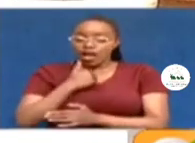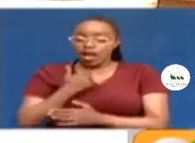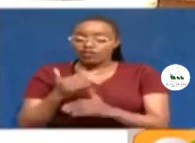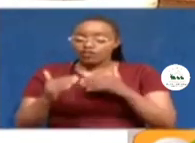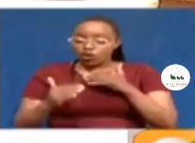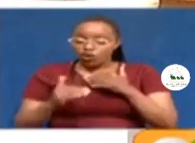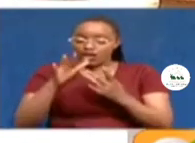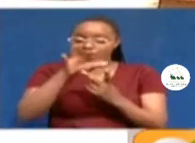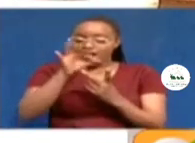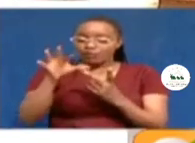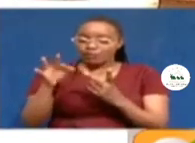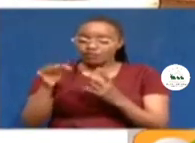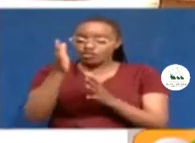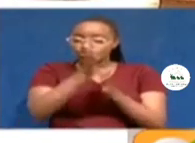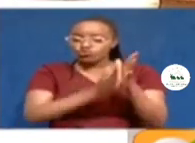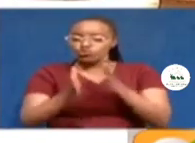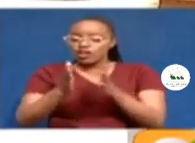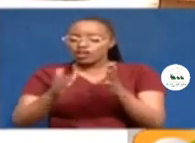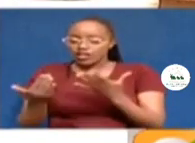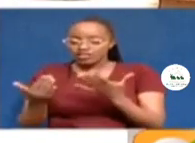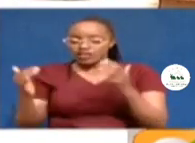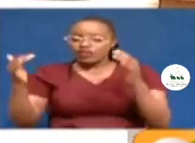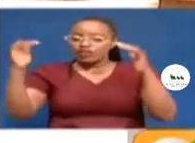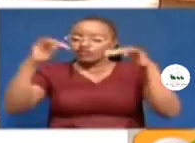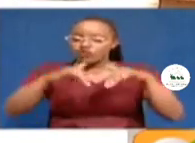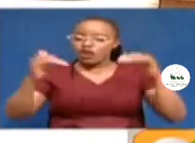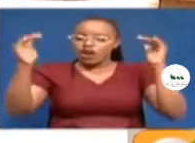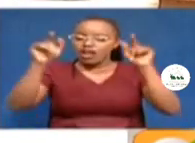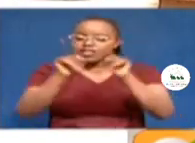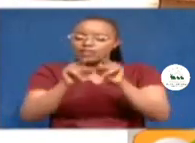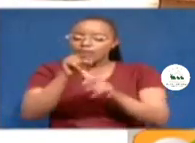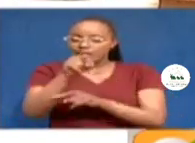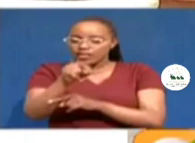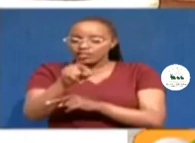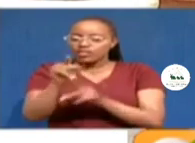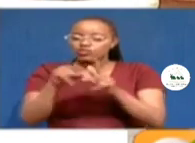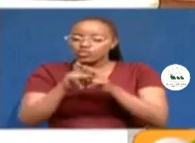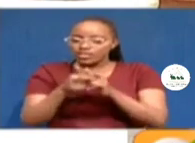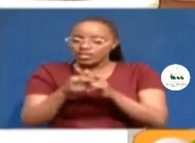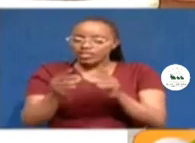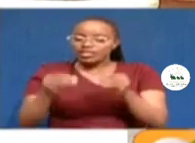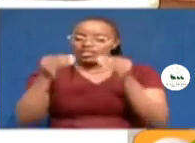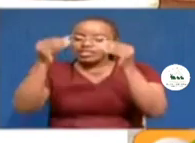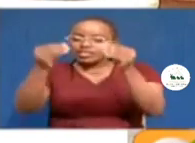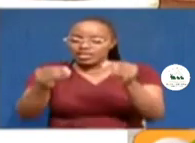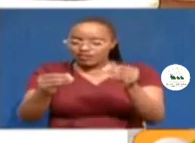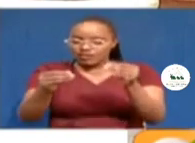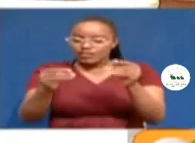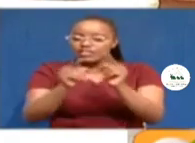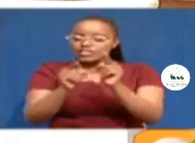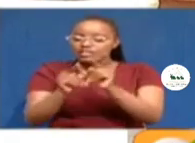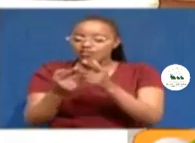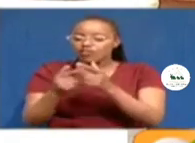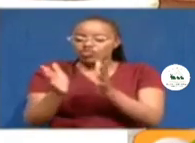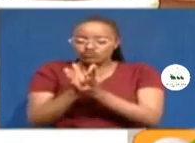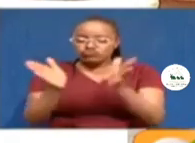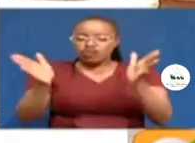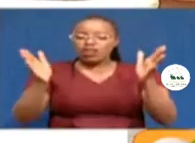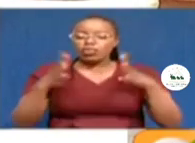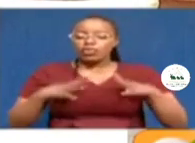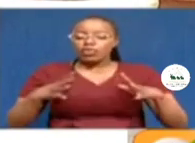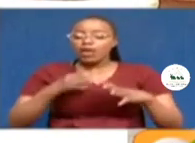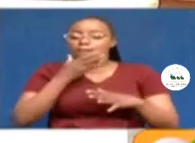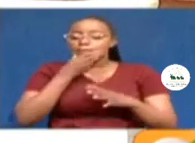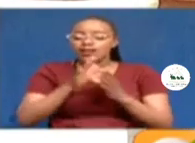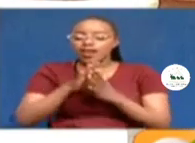privilege of organizing forums such as this, to begin to give the oxygen of publicity to men